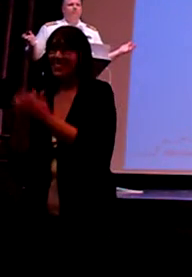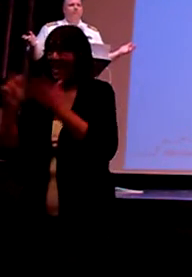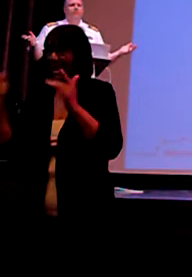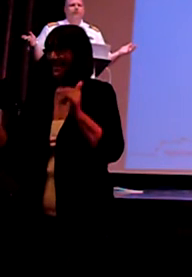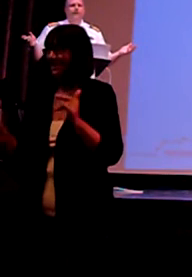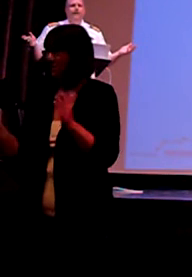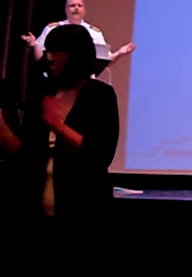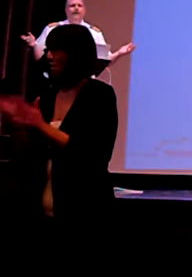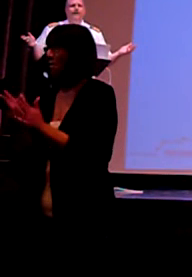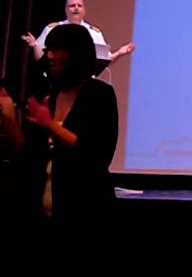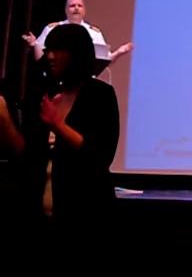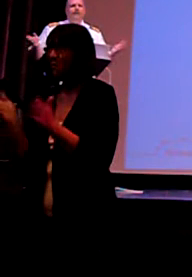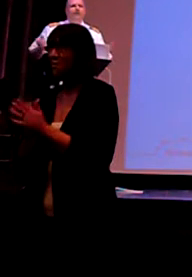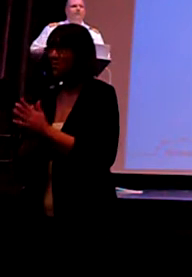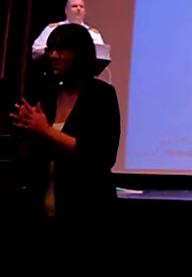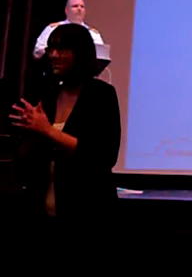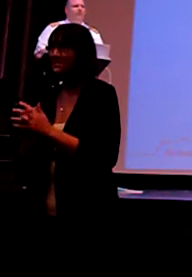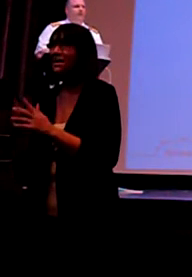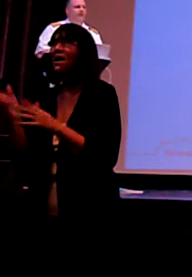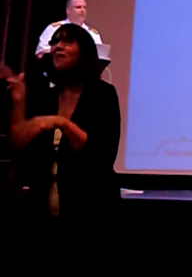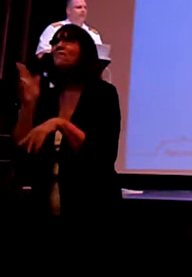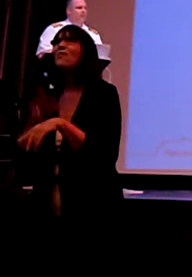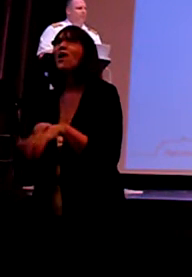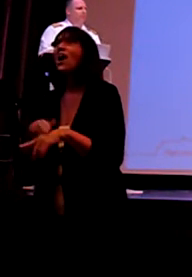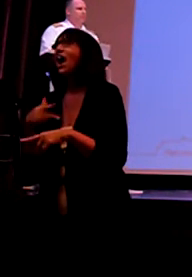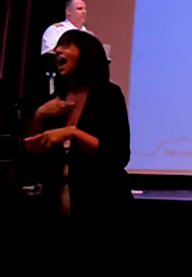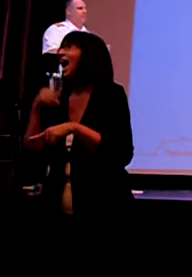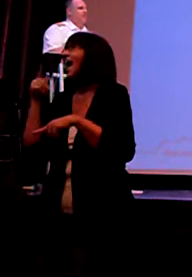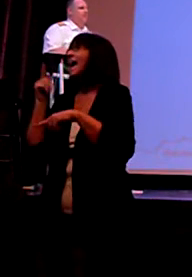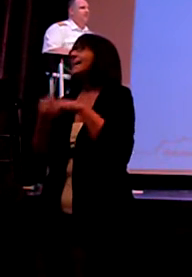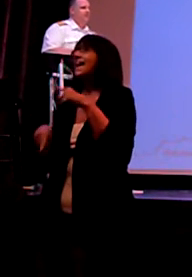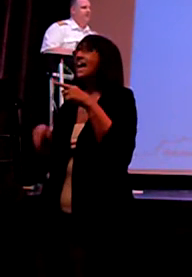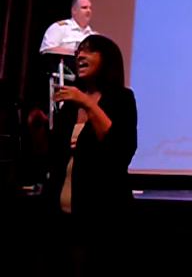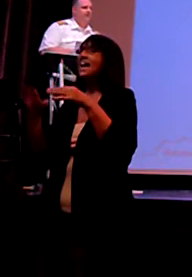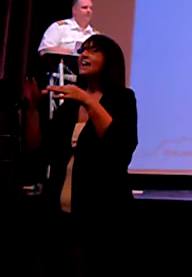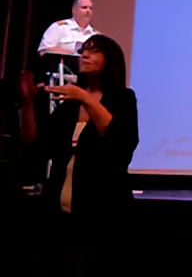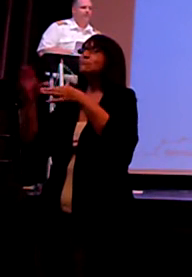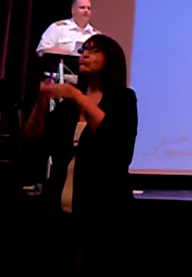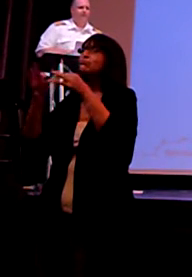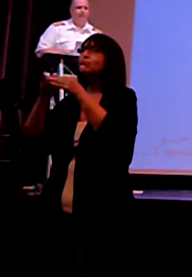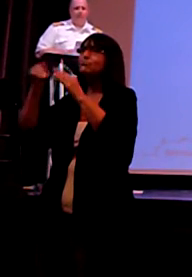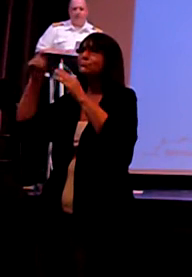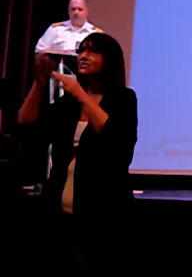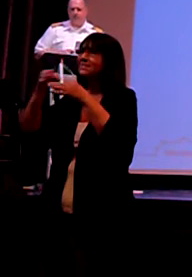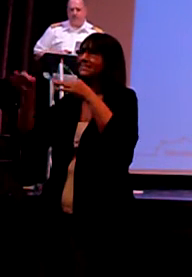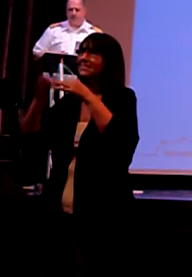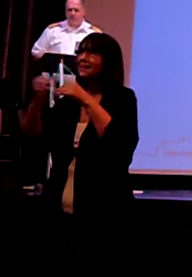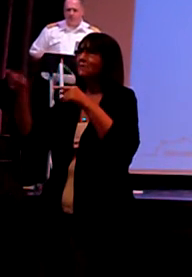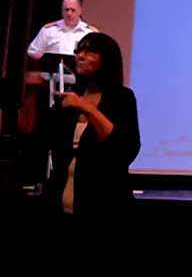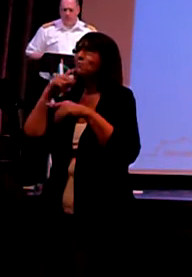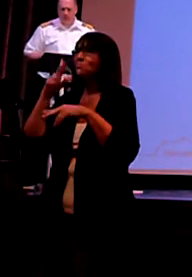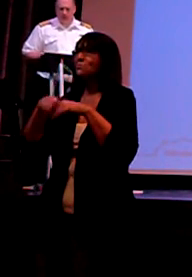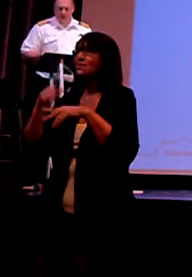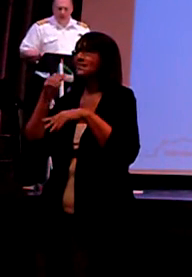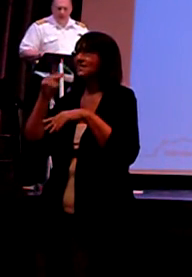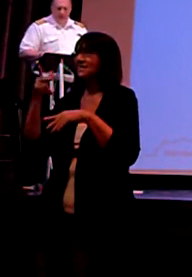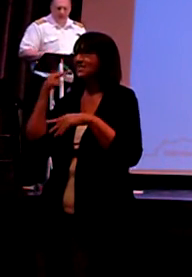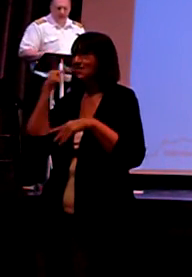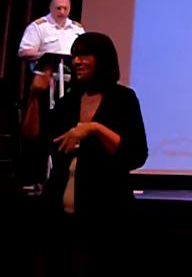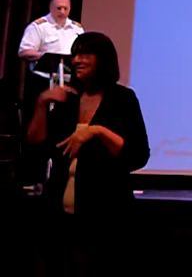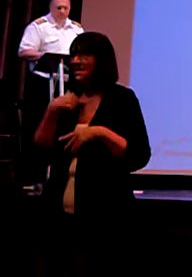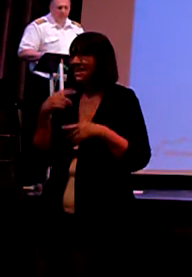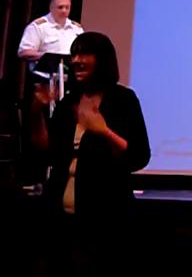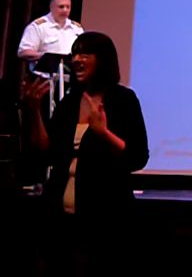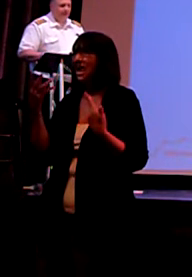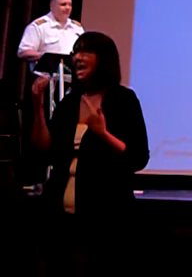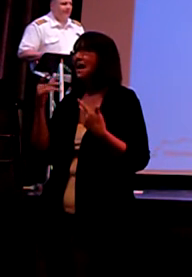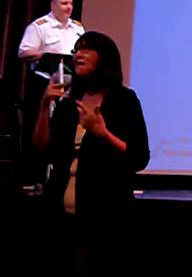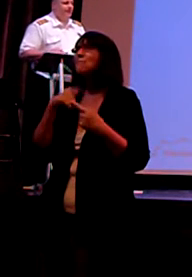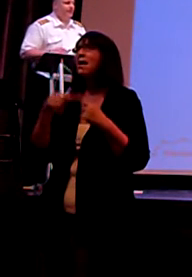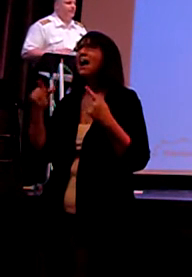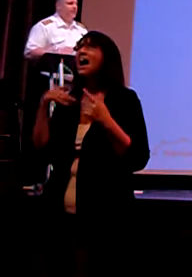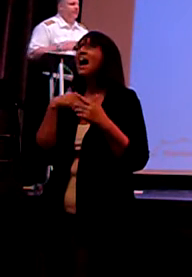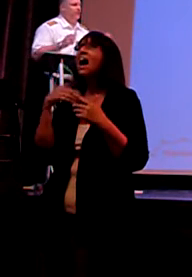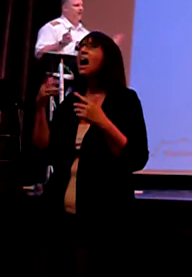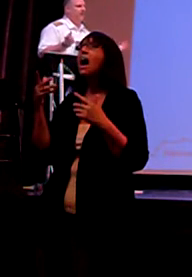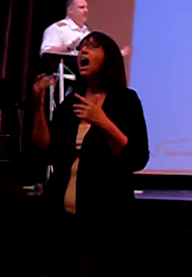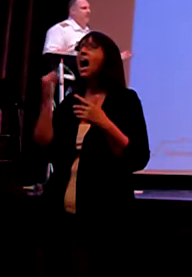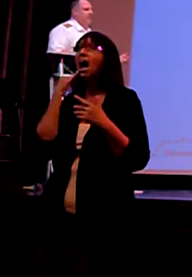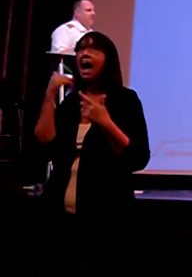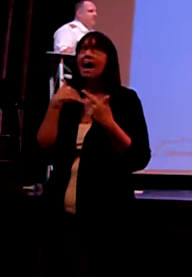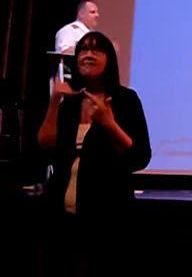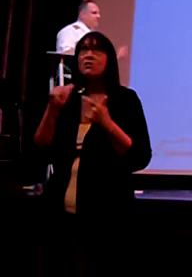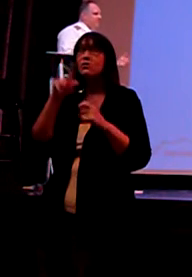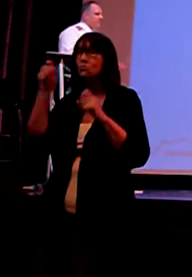porch. Of course, I cannot go too much into detail because then you would sit it tomorrow. But if you